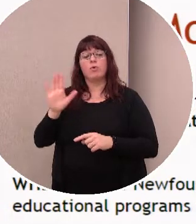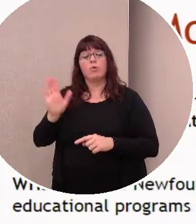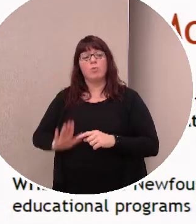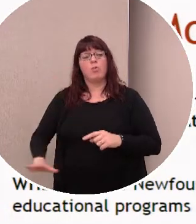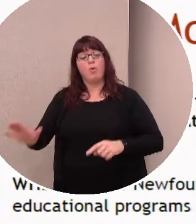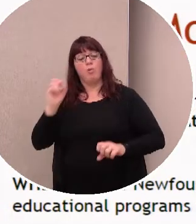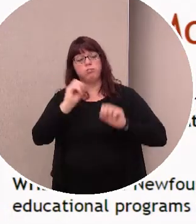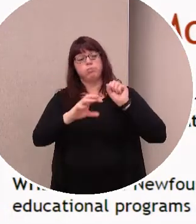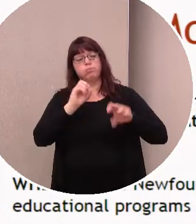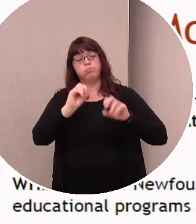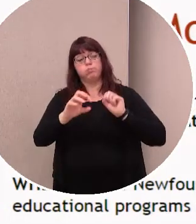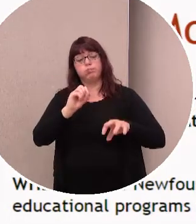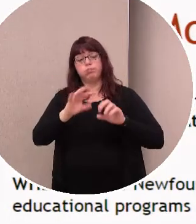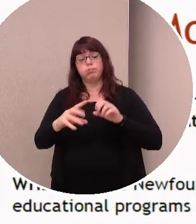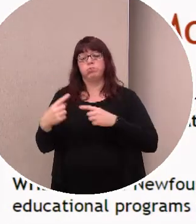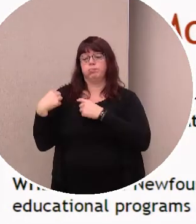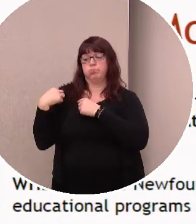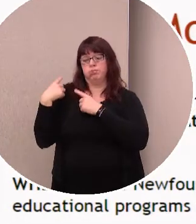this process thus far.